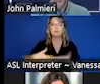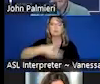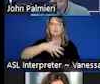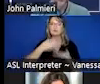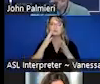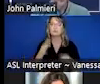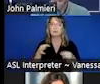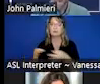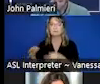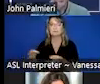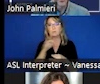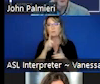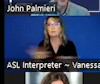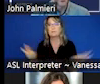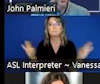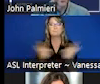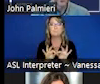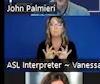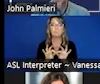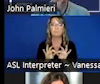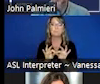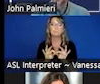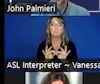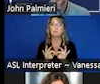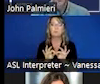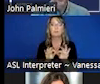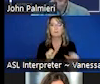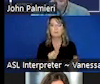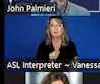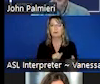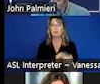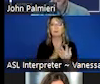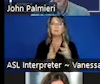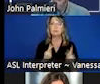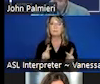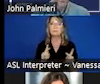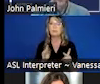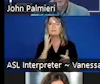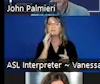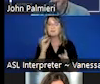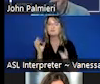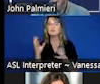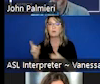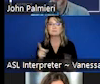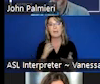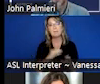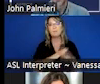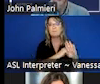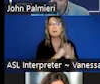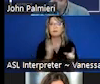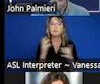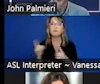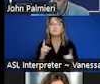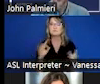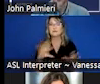know, are critically important in addressing people in crisis and preventing crisis encounters in